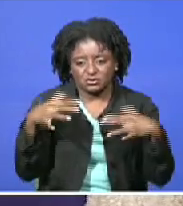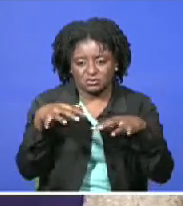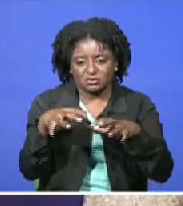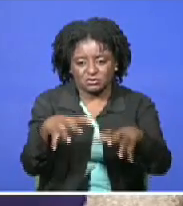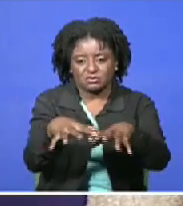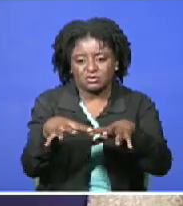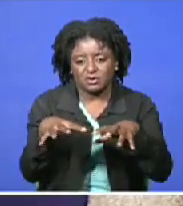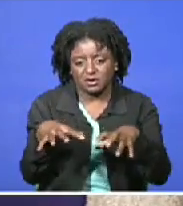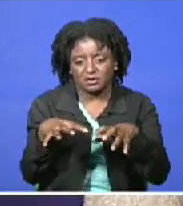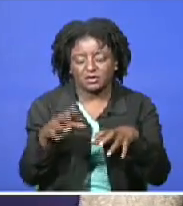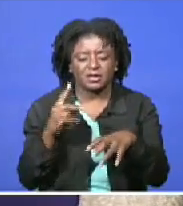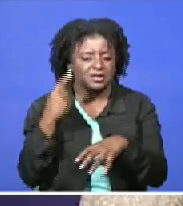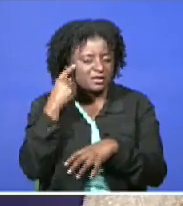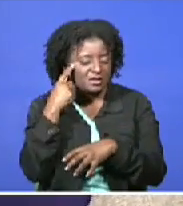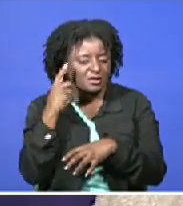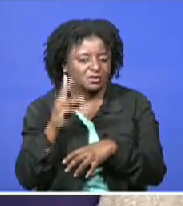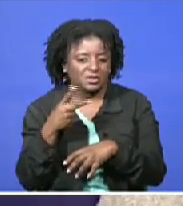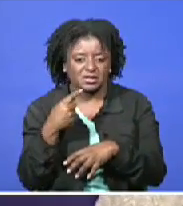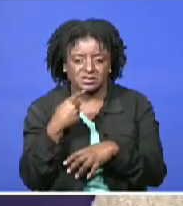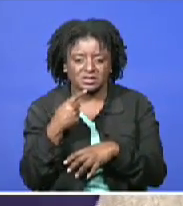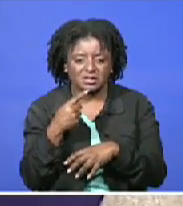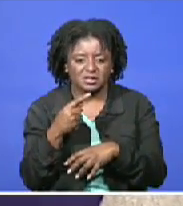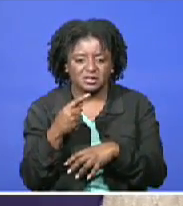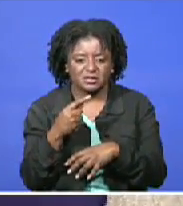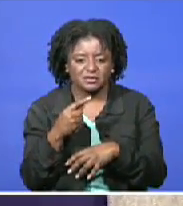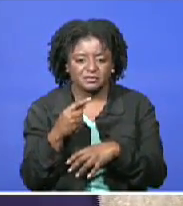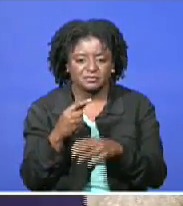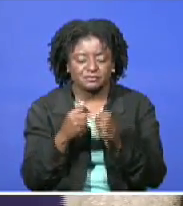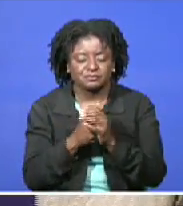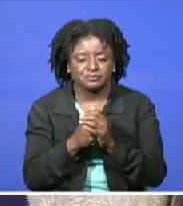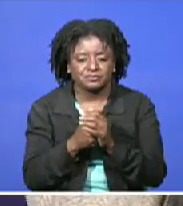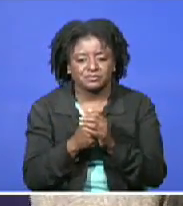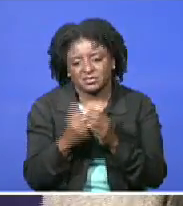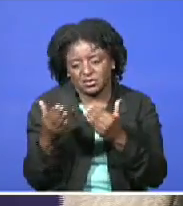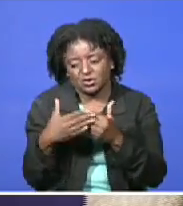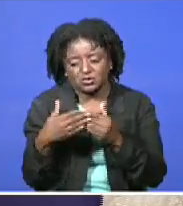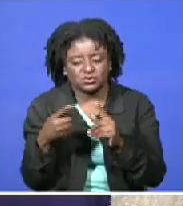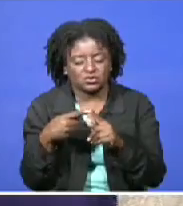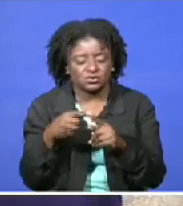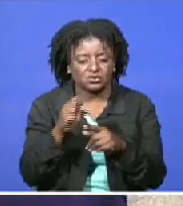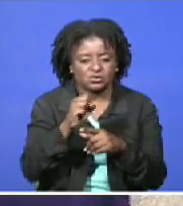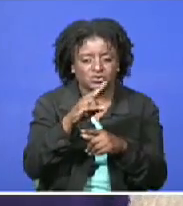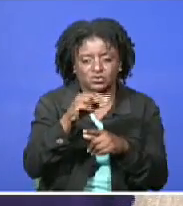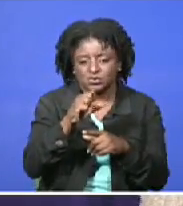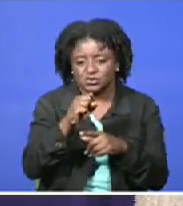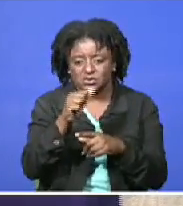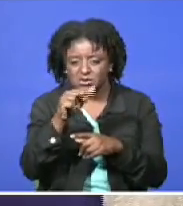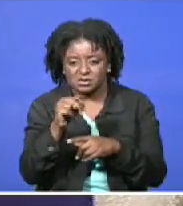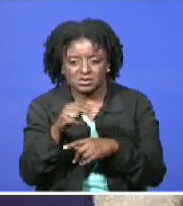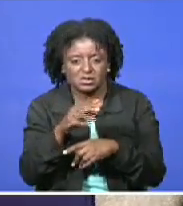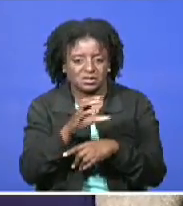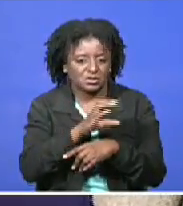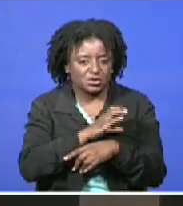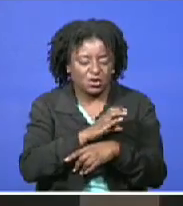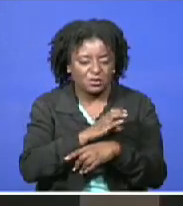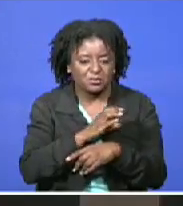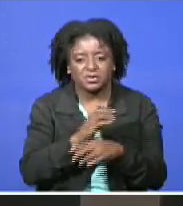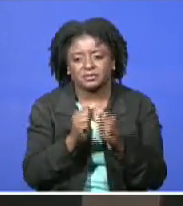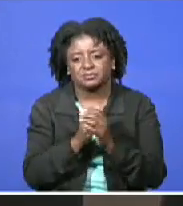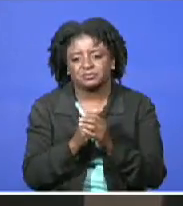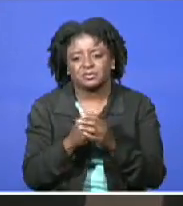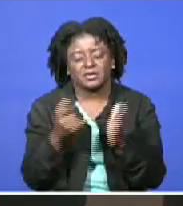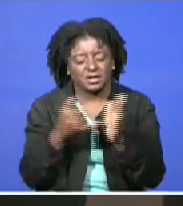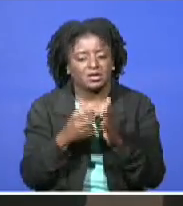I think we could go on record and say, hey, we just there behind the Susan Coleman. I'm being facetious, but that's good.